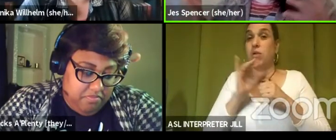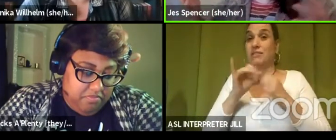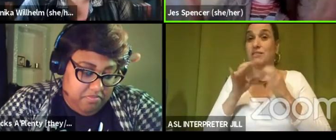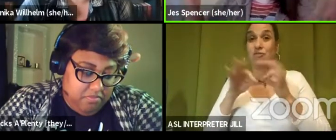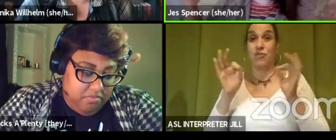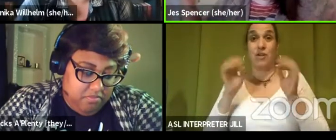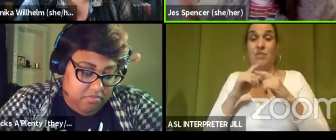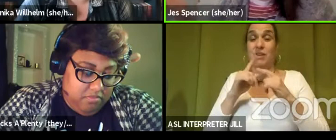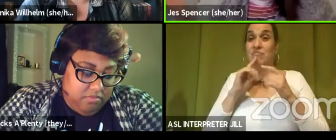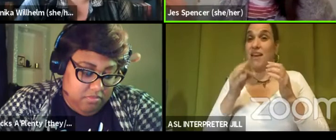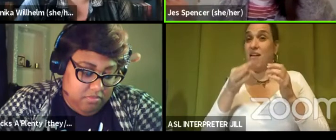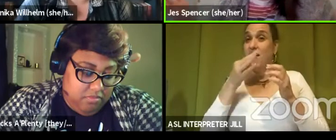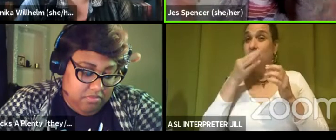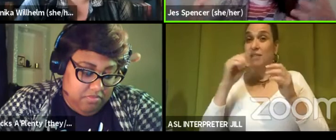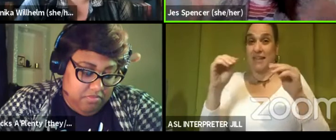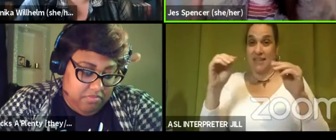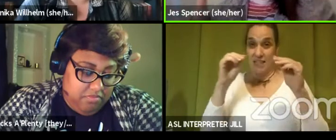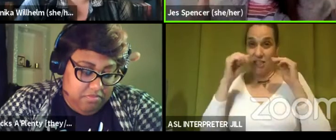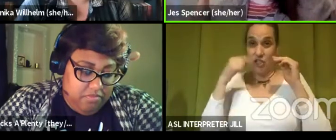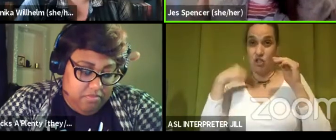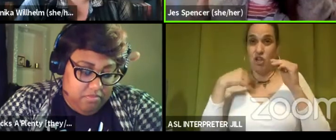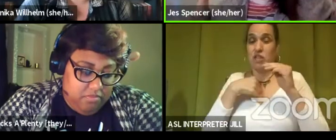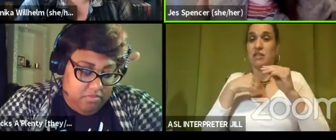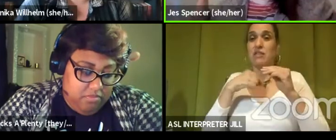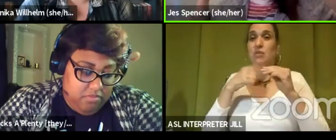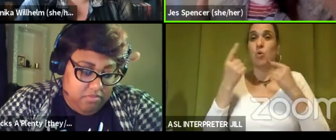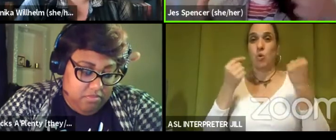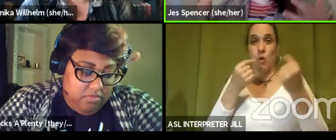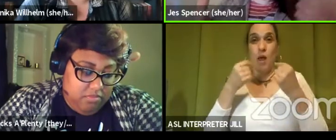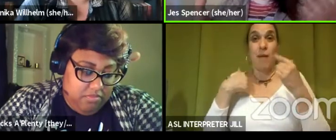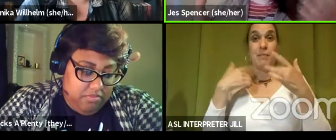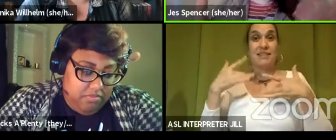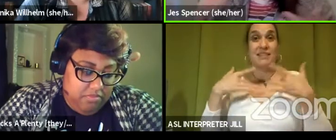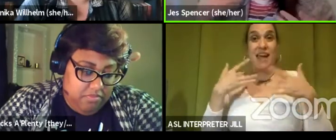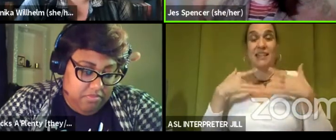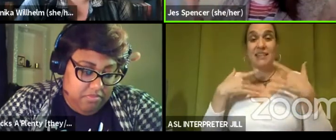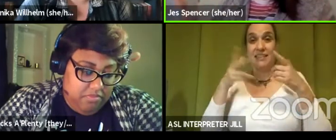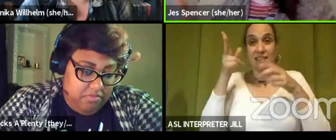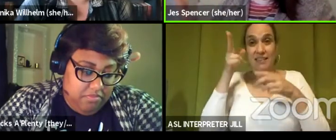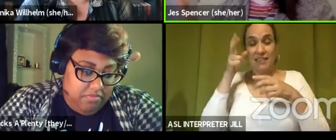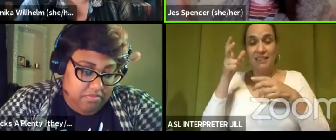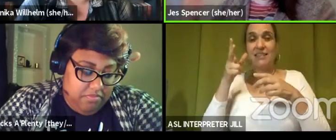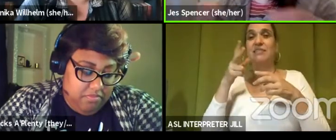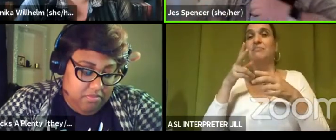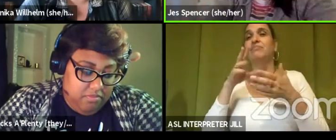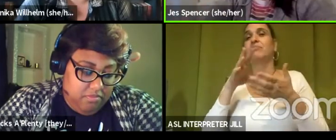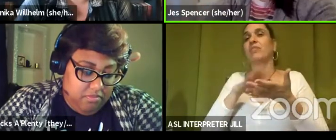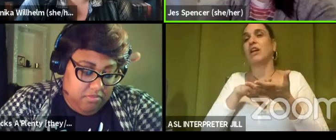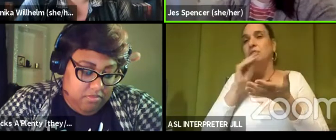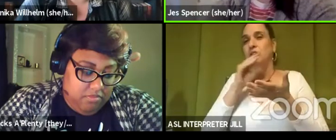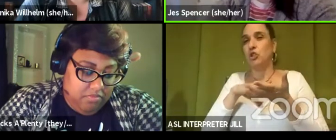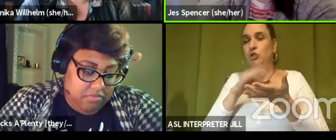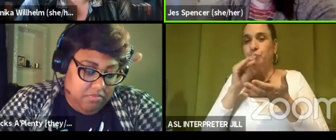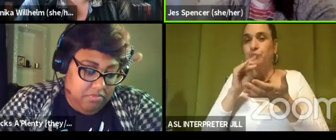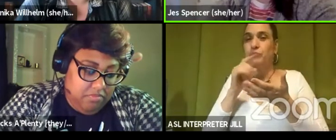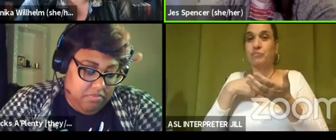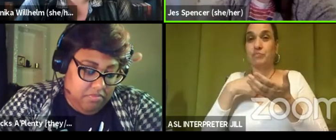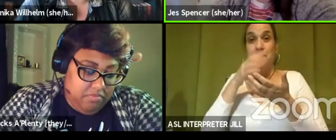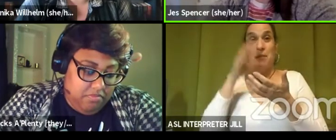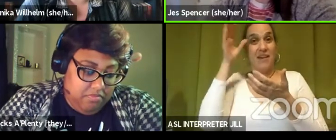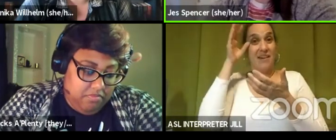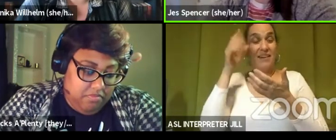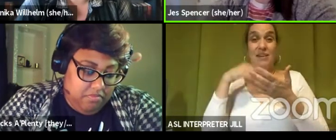the experts teaching us how to do this. I'm excited to listen and learn because even though I'm a parent, I know I could do it better. So just to offer that